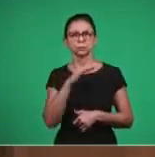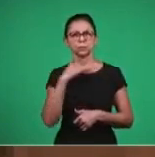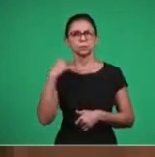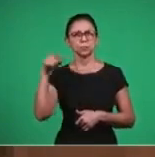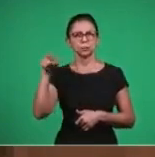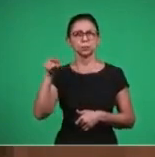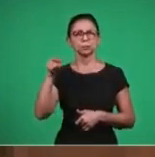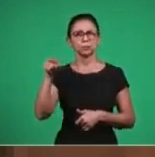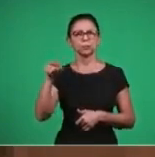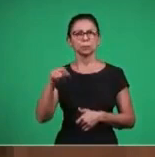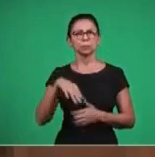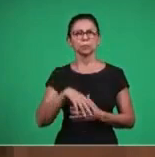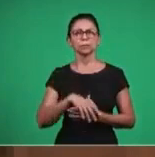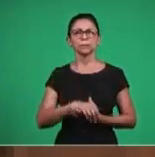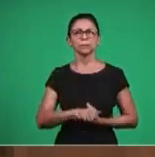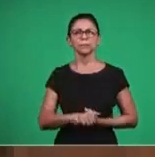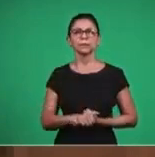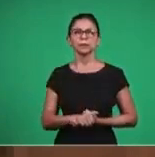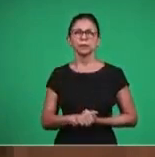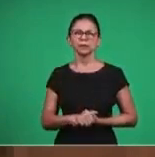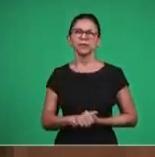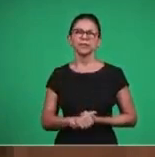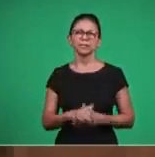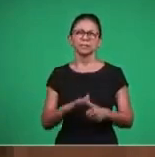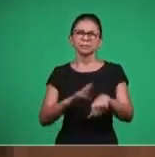Oh, he died on Belo Horizonte. He was already